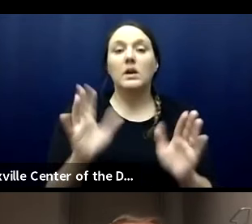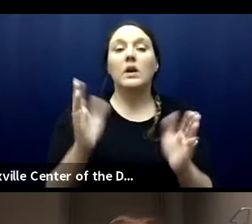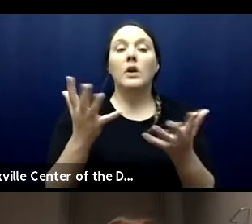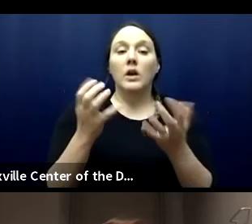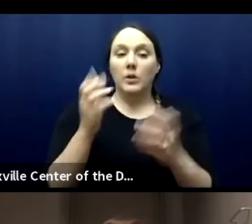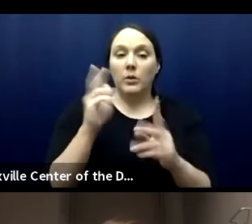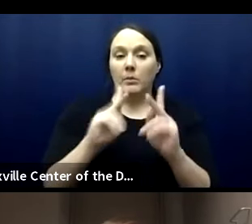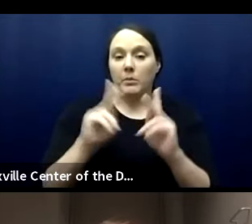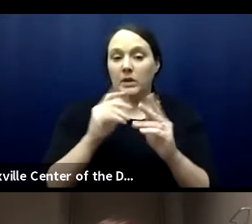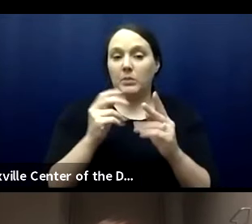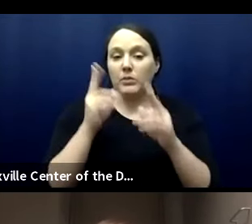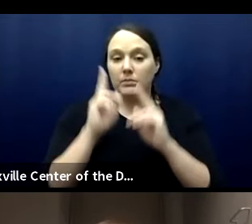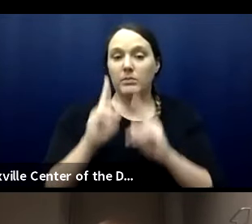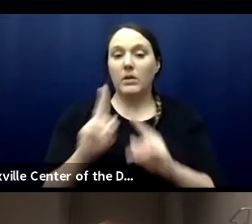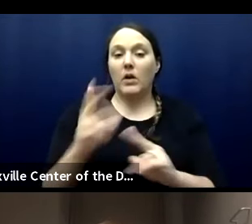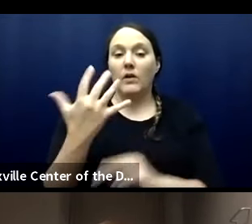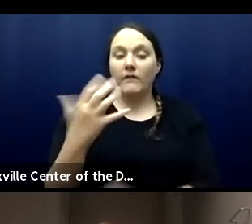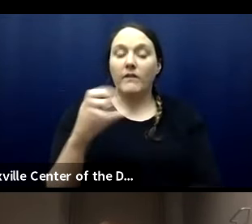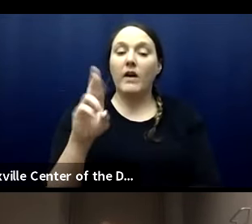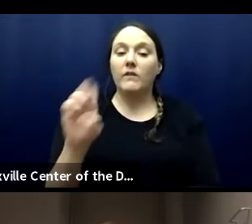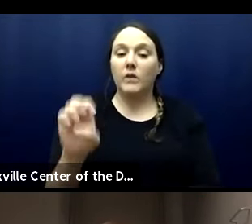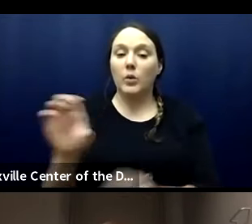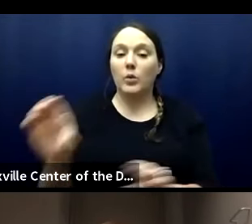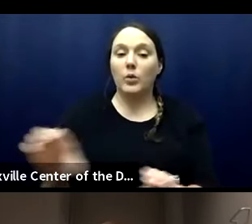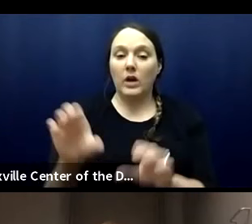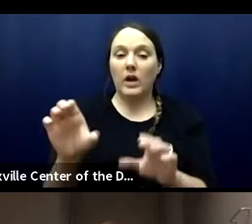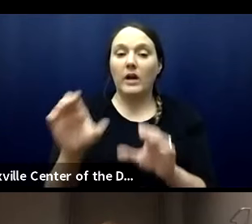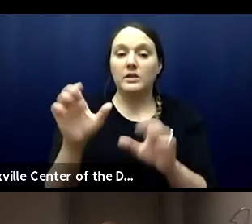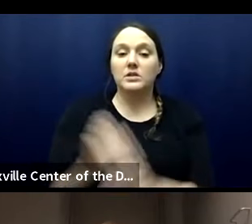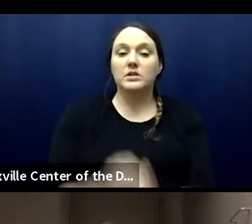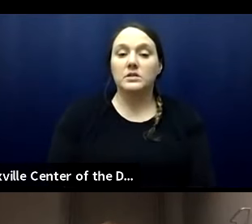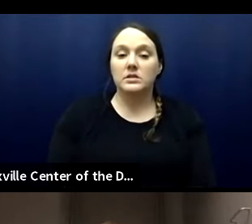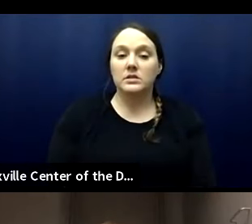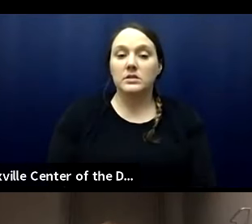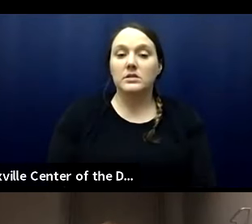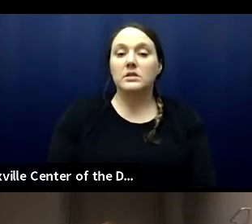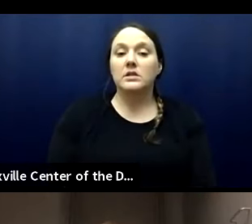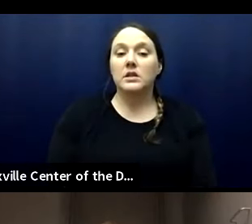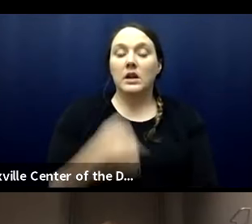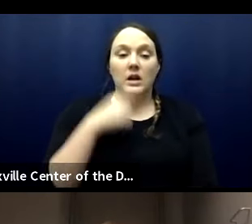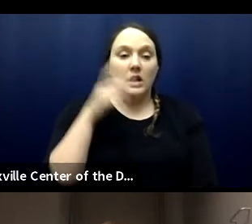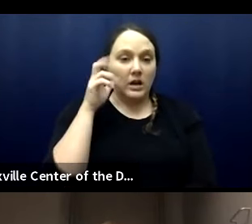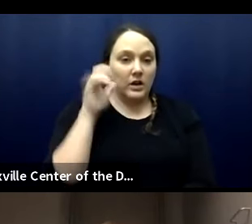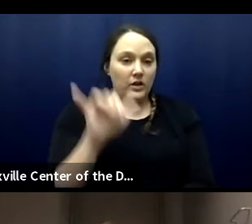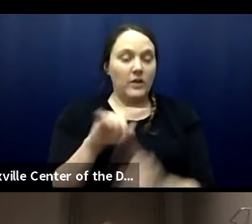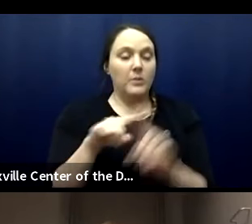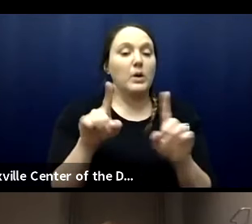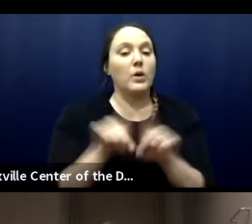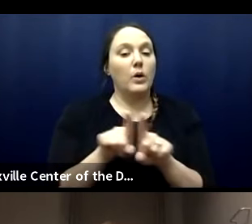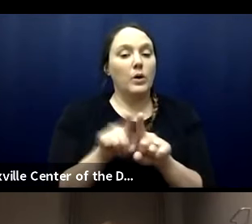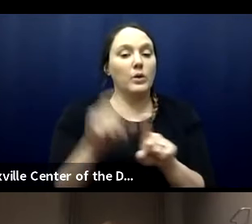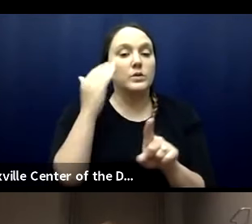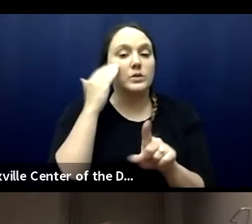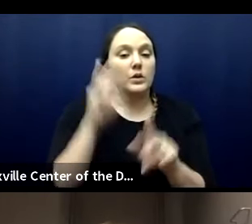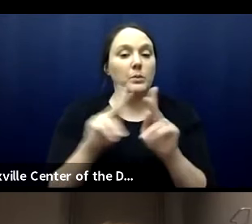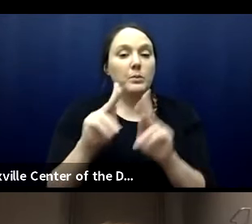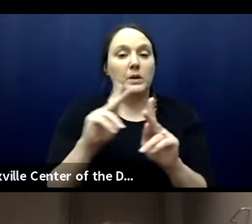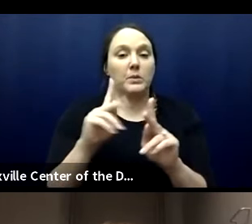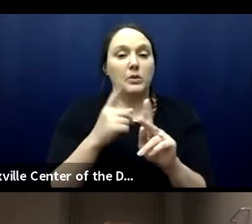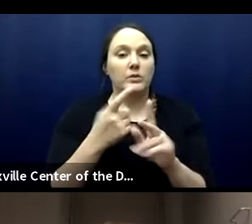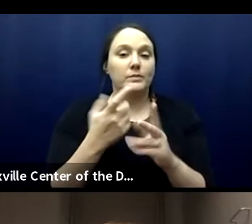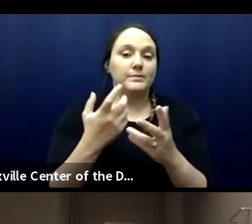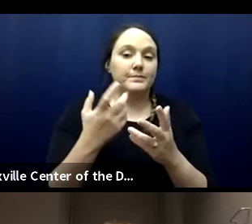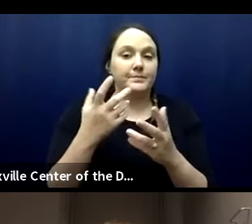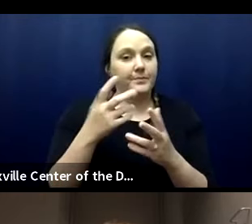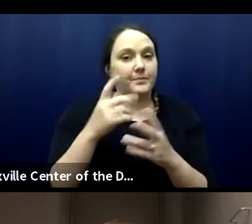core actions. That's all we're trying to do. I totally hear that, but I also know from experience, people take this very seriously.